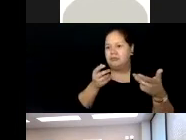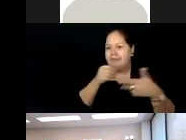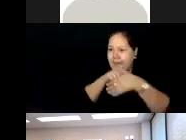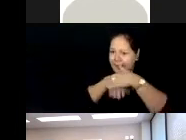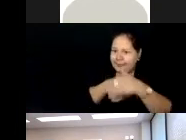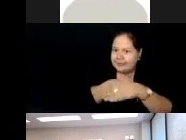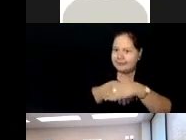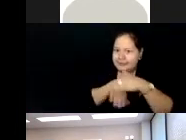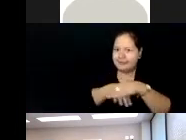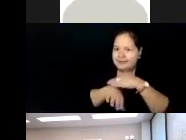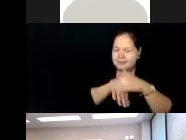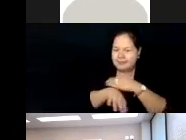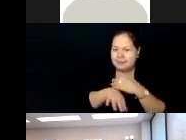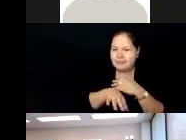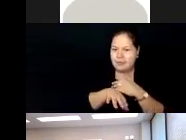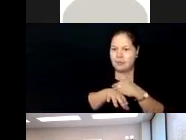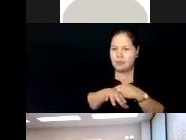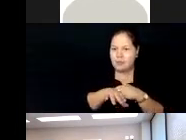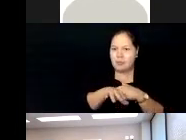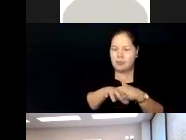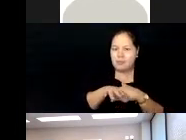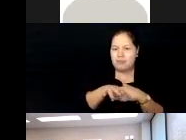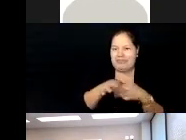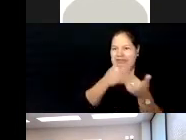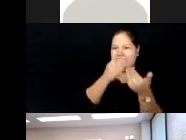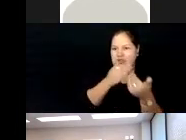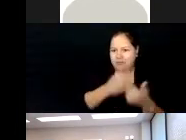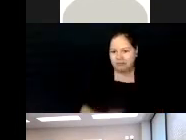actually access services more readily.